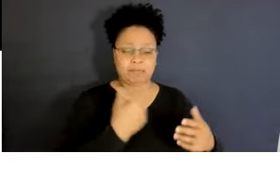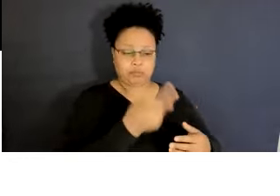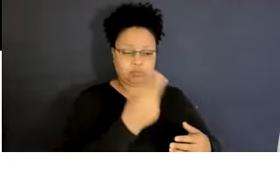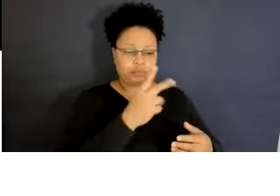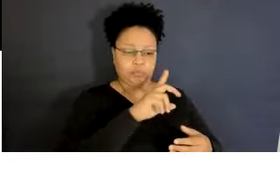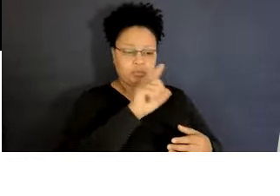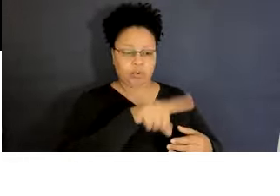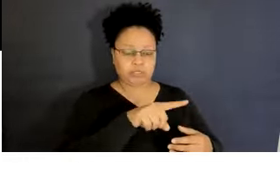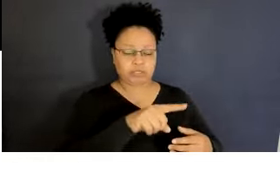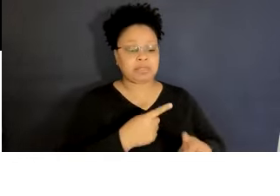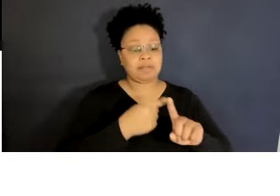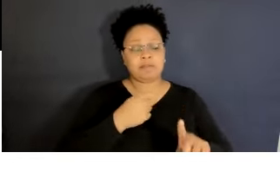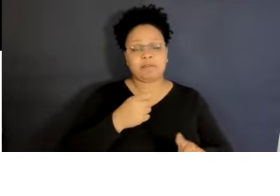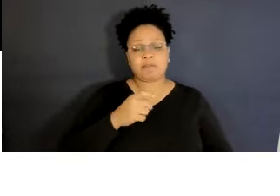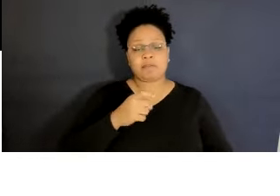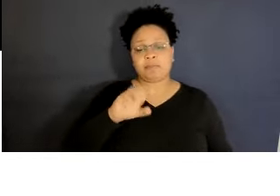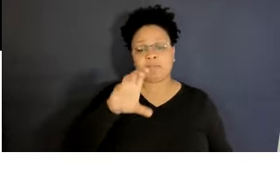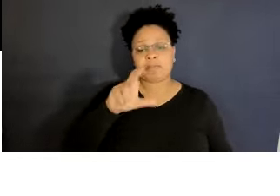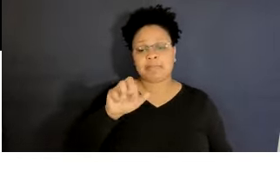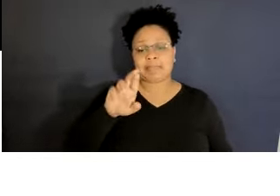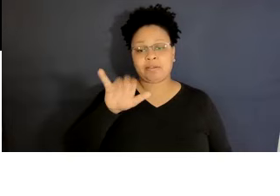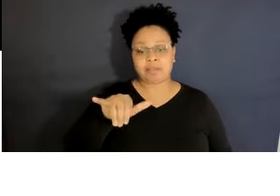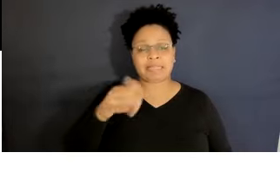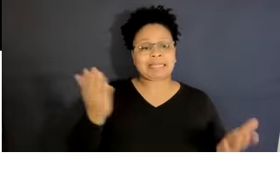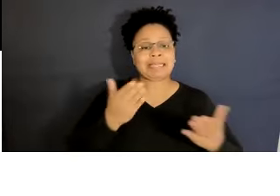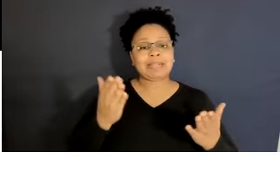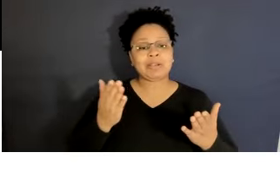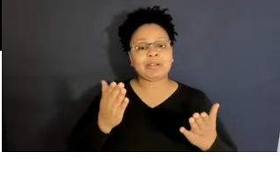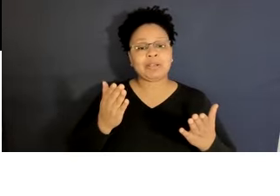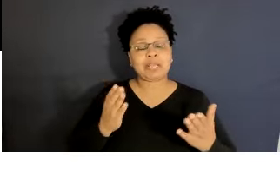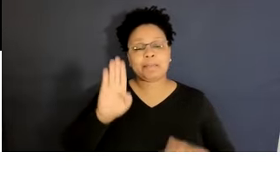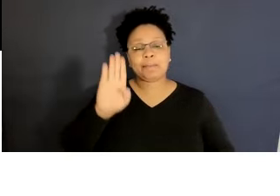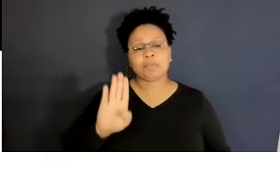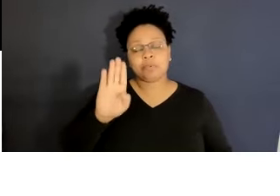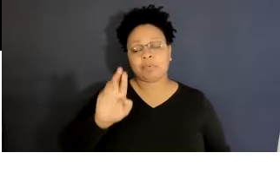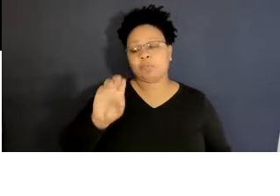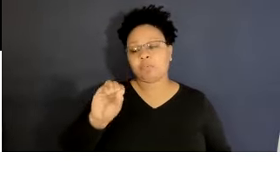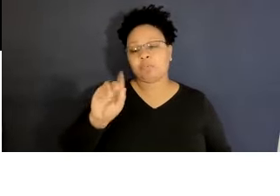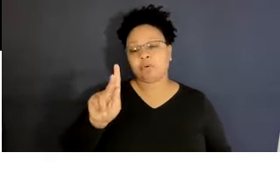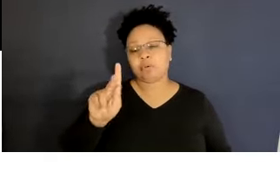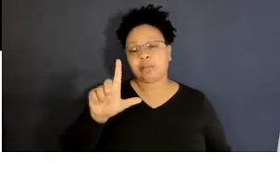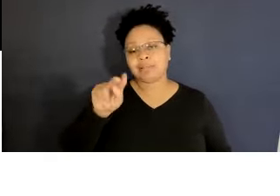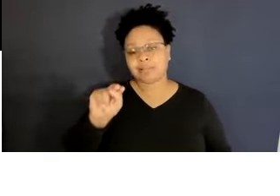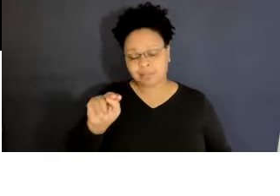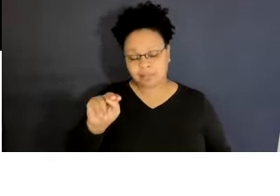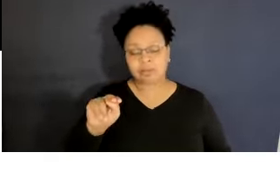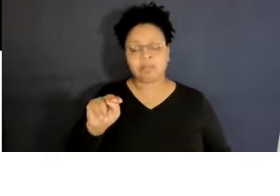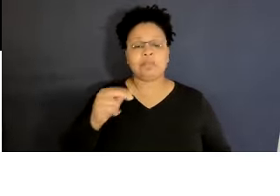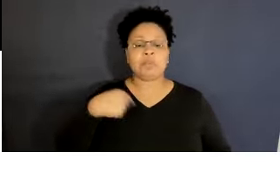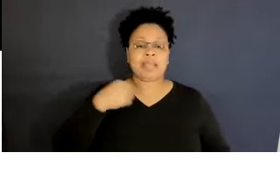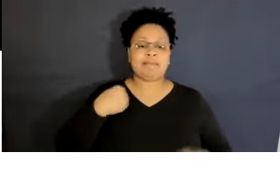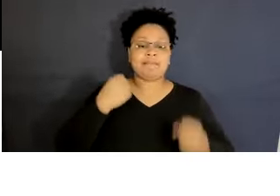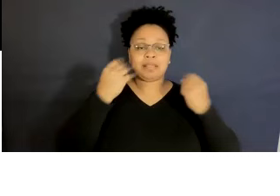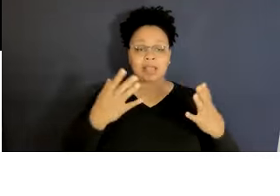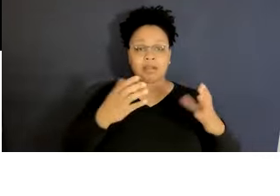from Carrie. Here in Brooklyn, we have several self-advocacy groups and Brooklyn Public Library partners with some of them. We